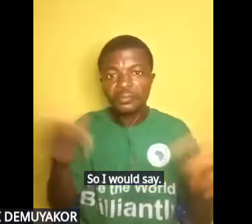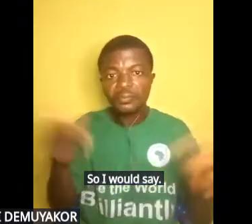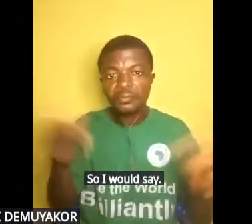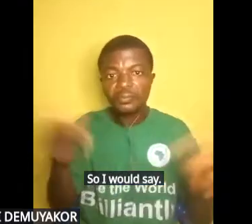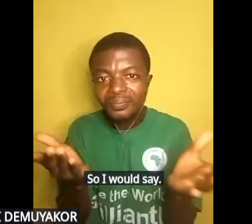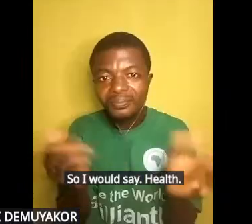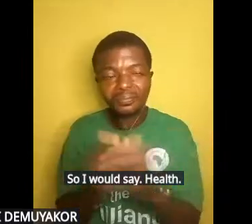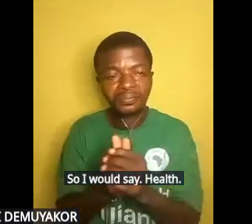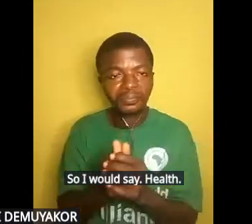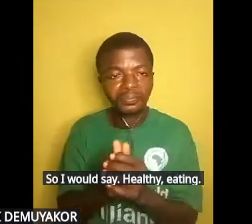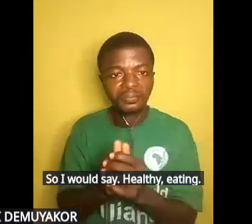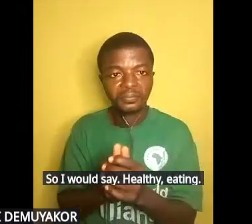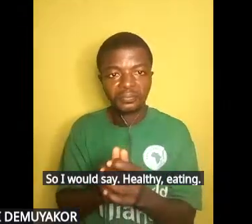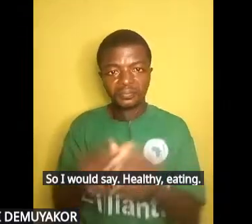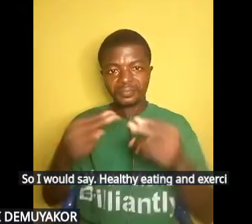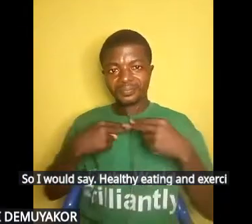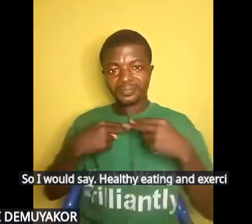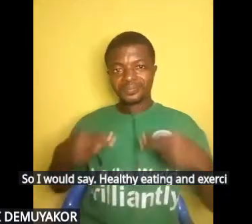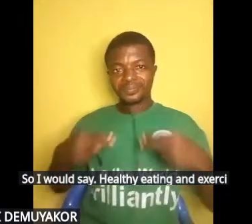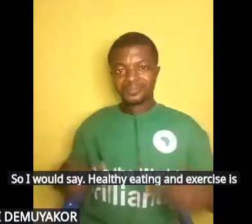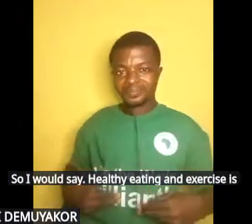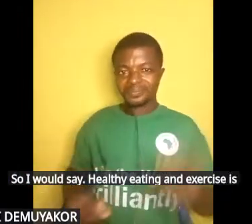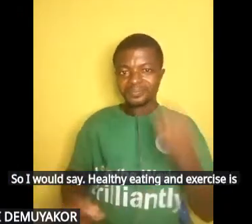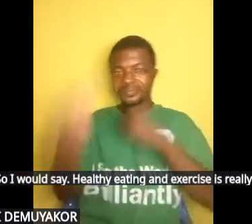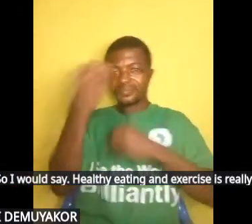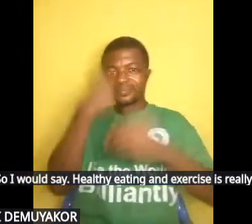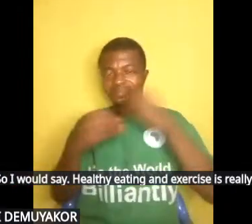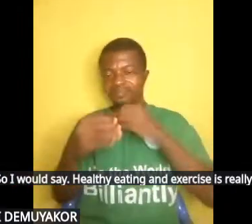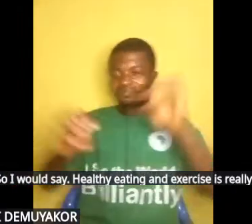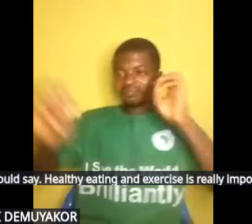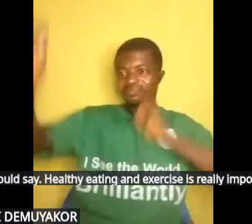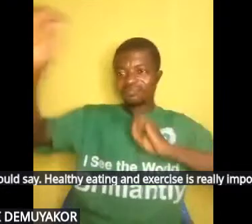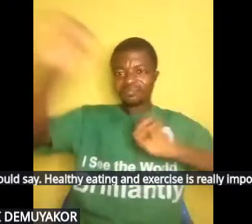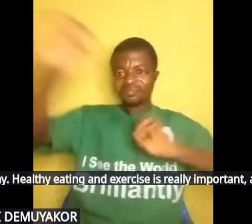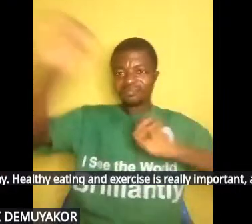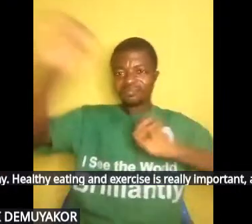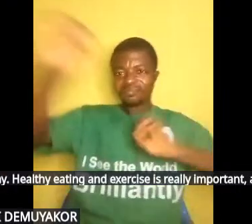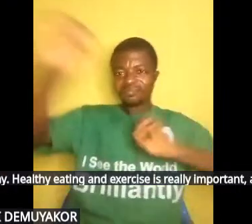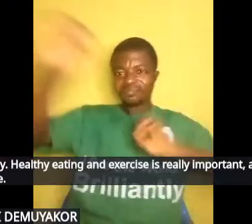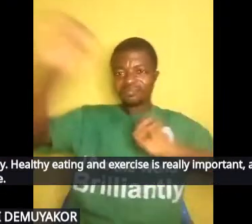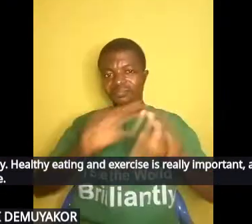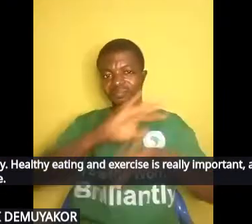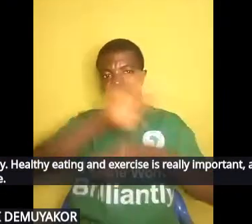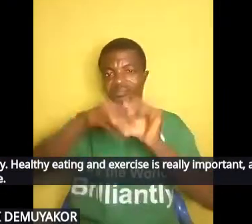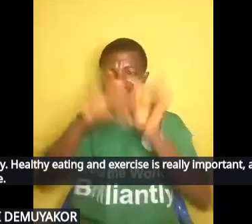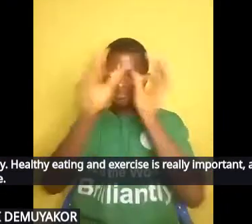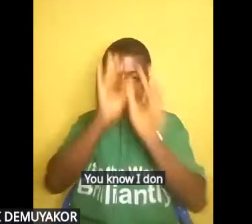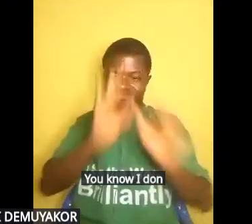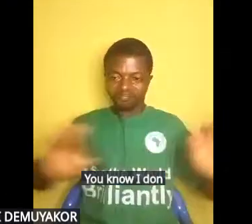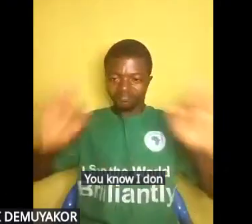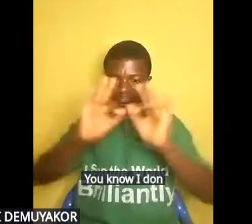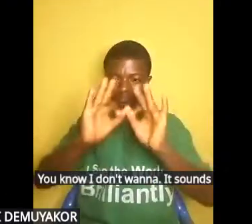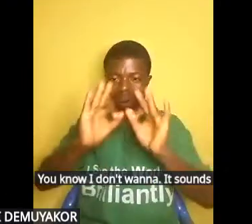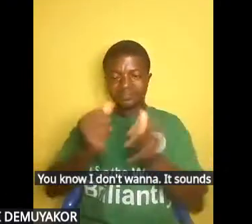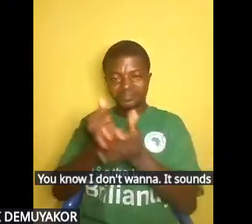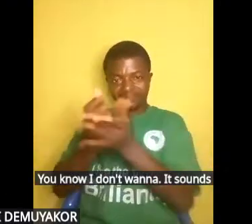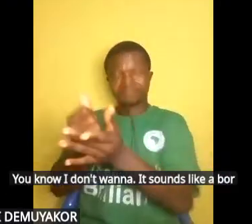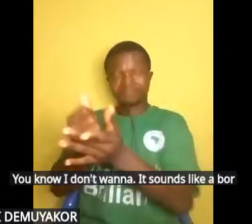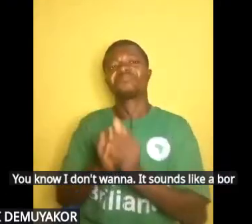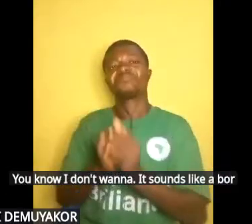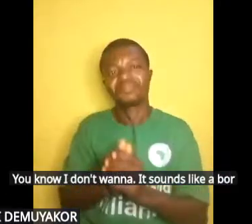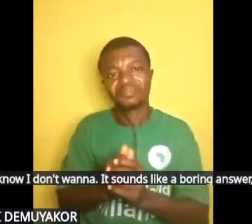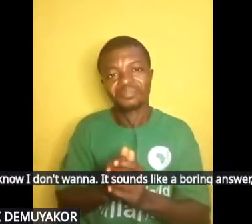healthy eating and exercise is really important and makes a big difference. I don't want to, it sounds like a boring answer,